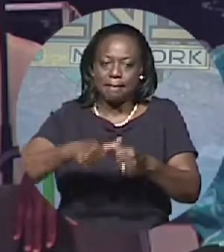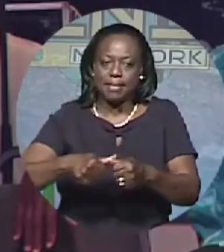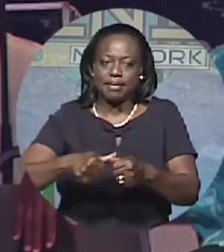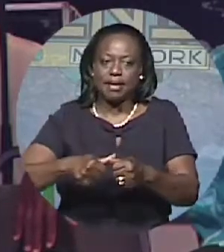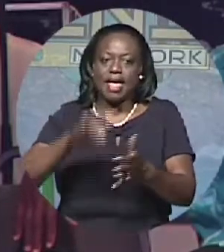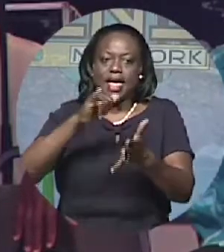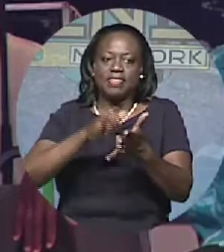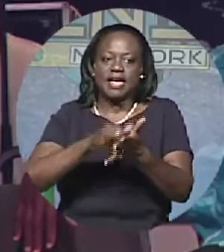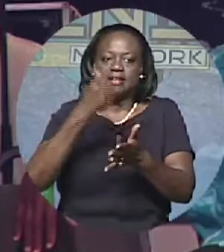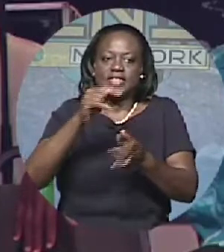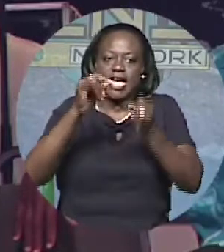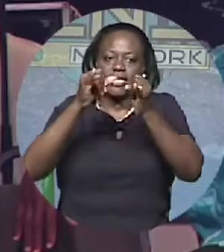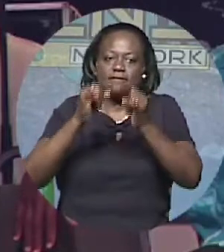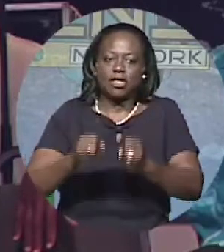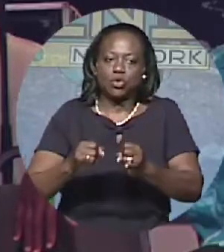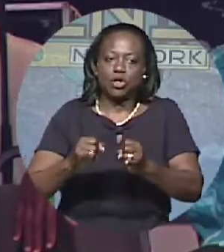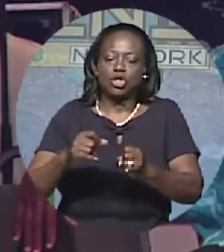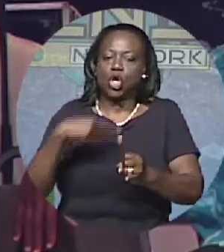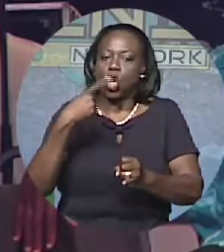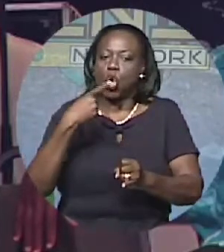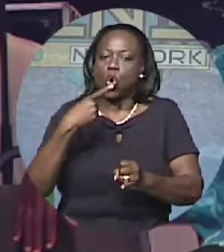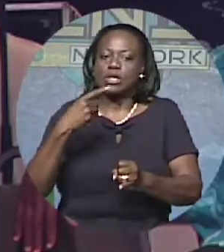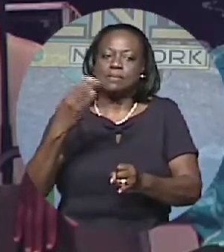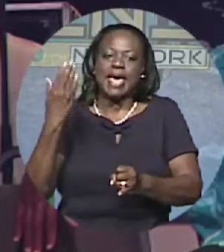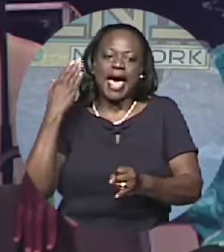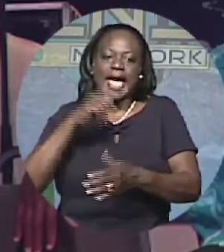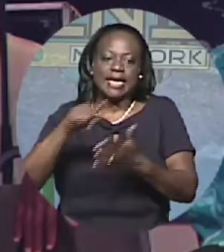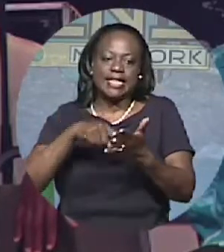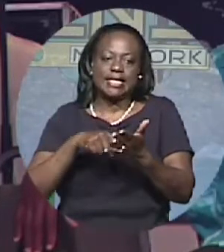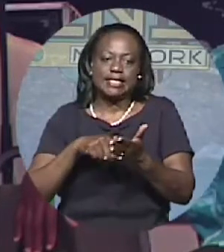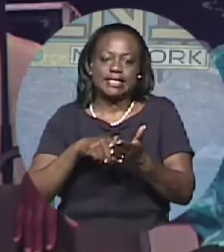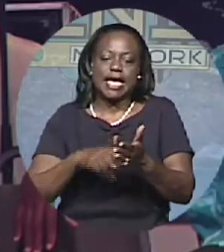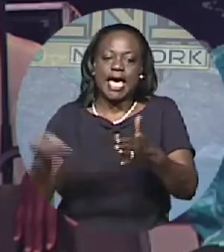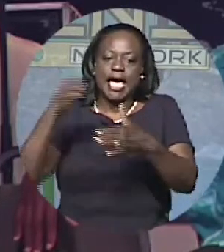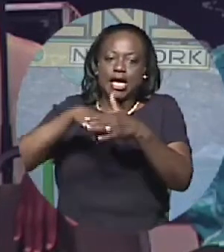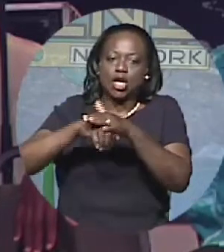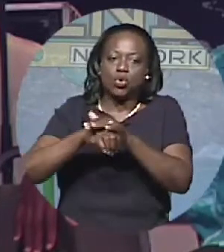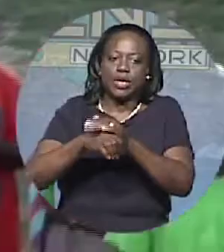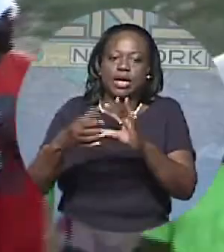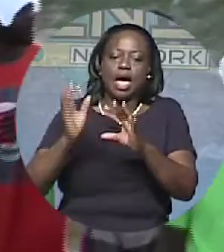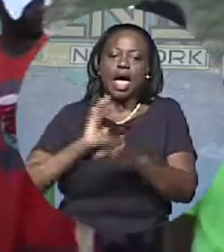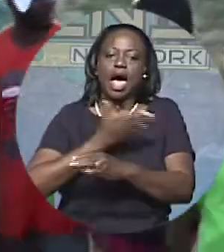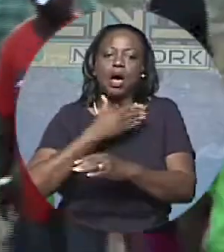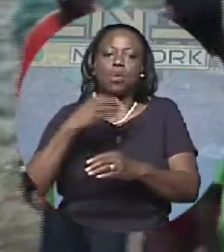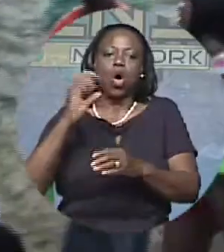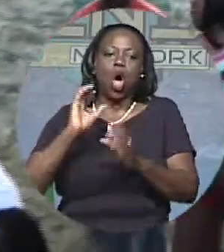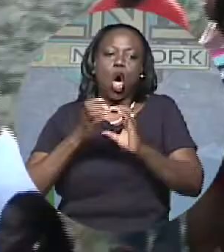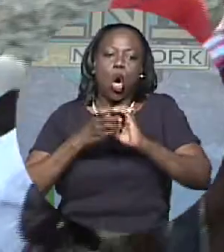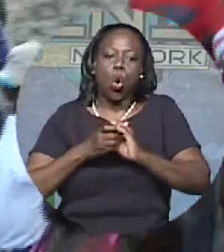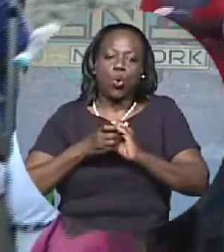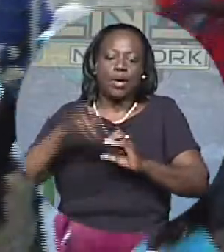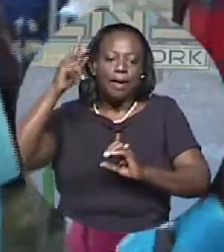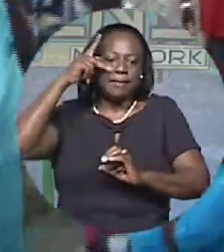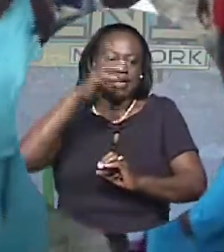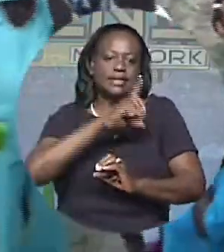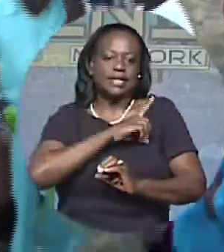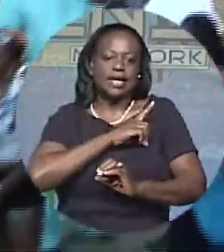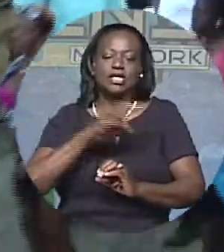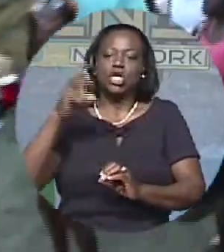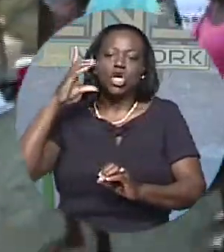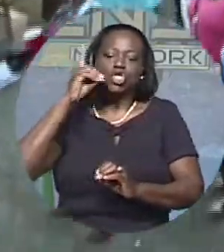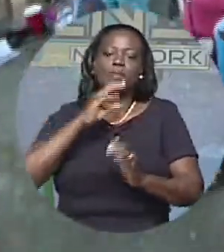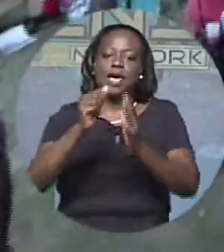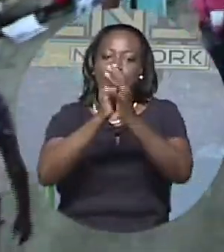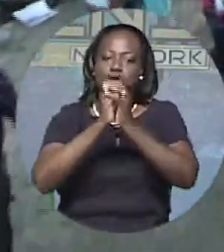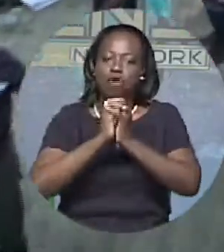the individuals who were behind this event, including our own Peter Douglas, should be congratulated for the